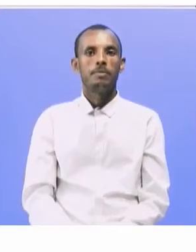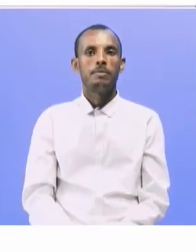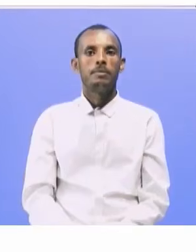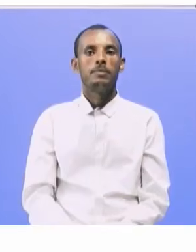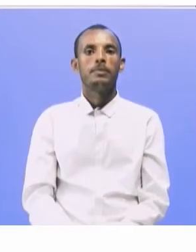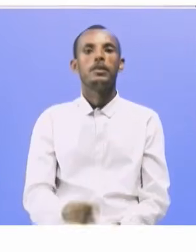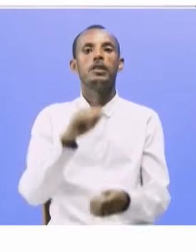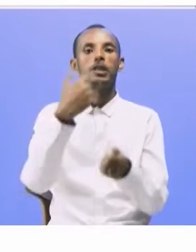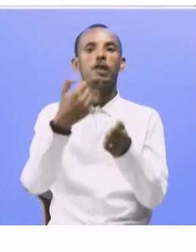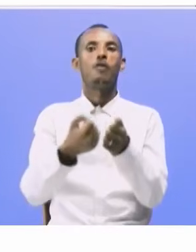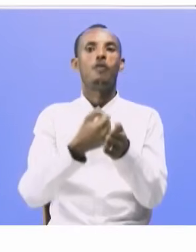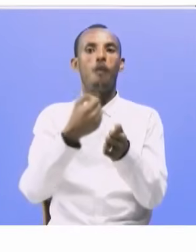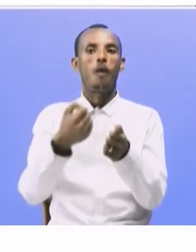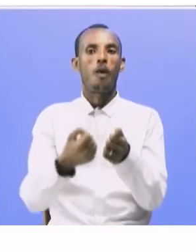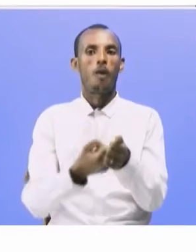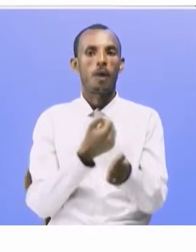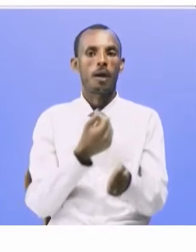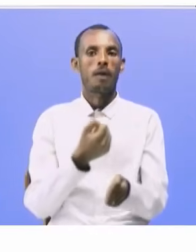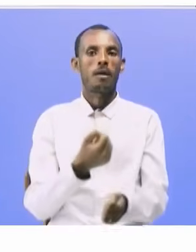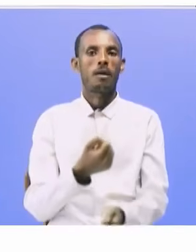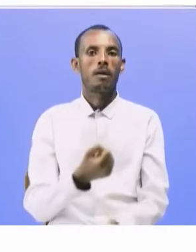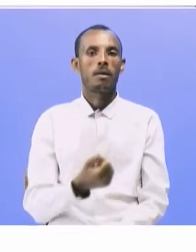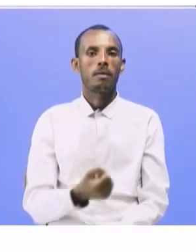the following